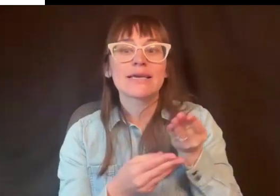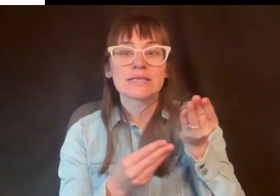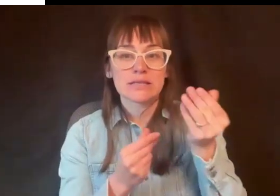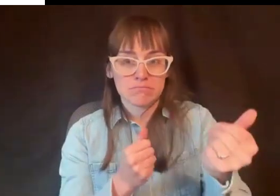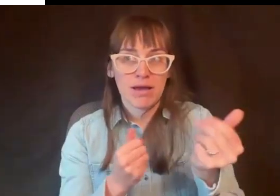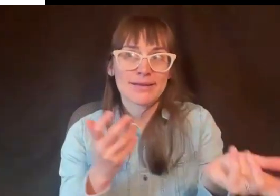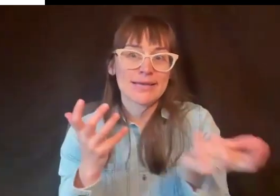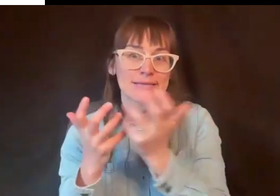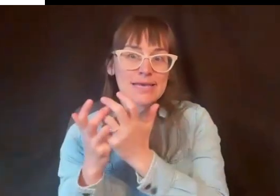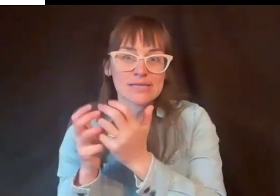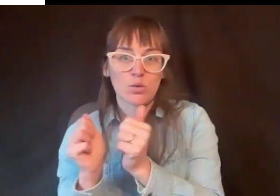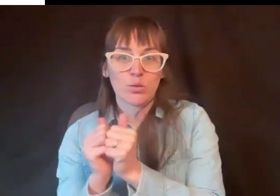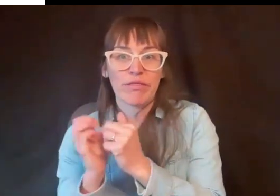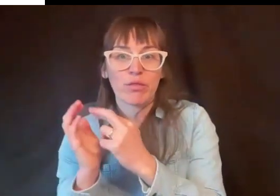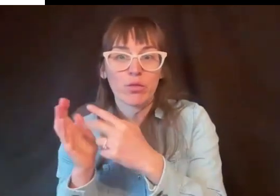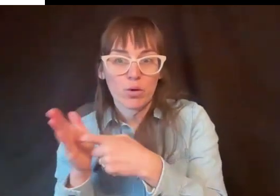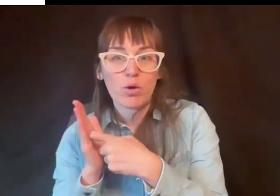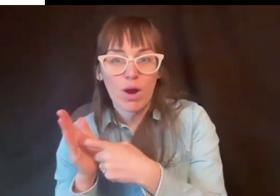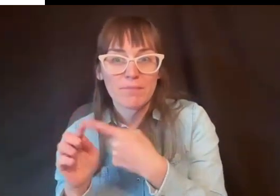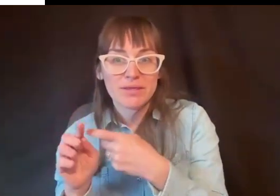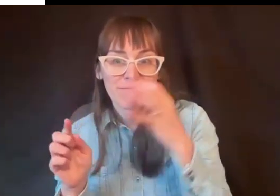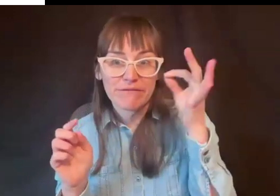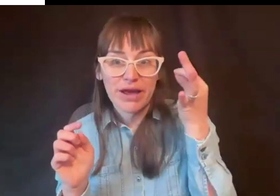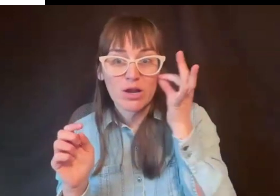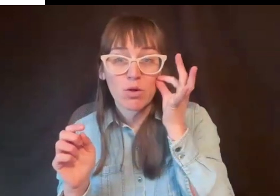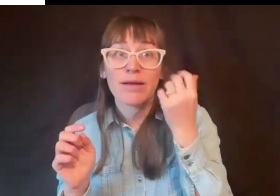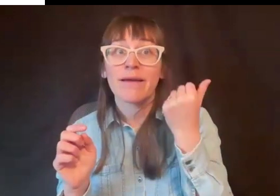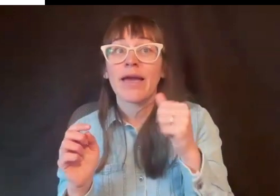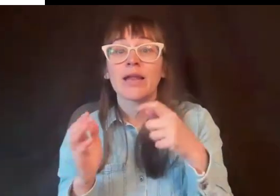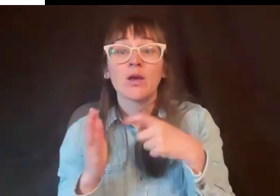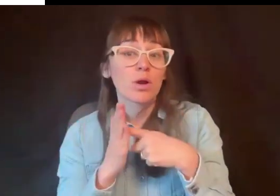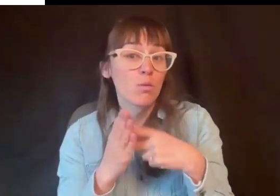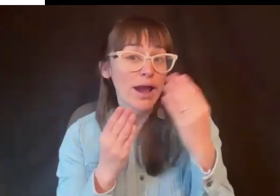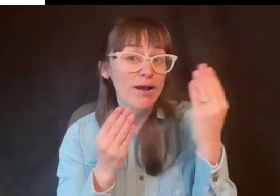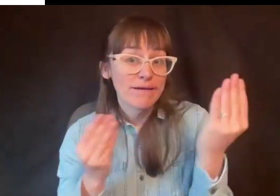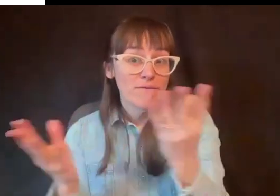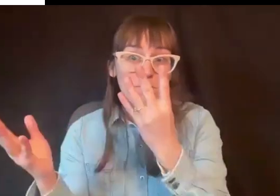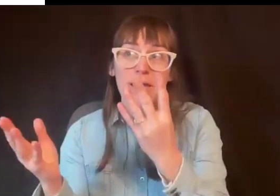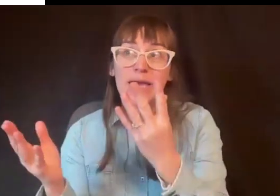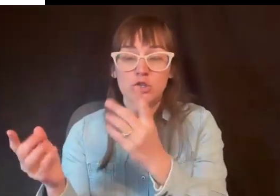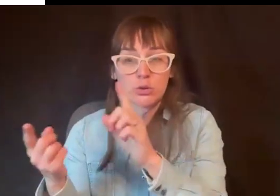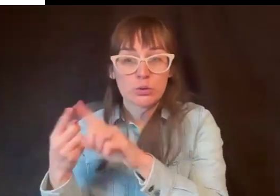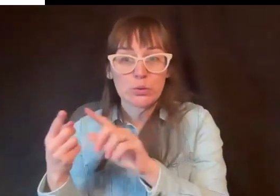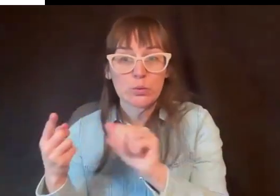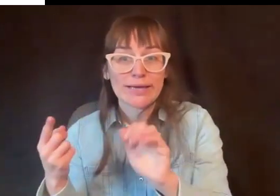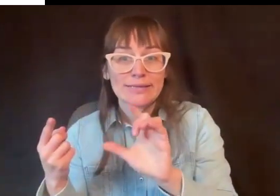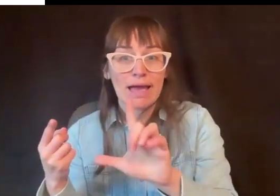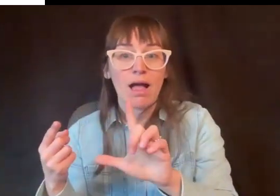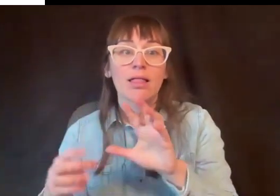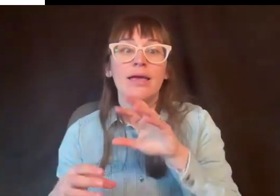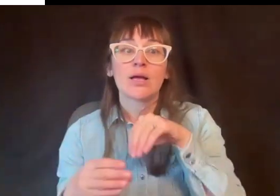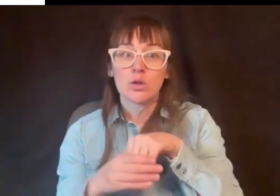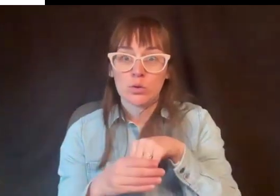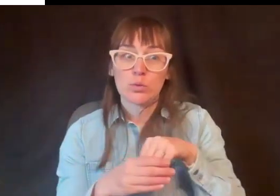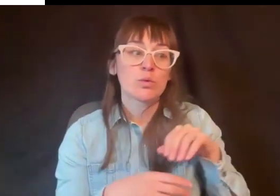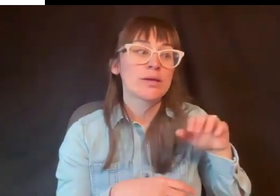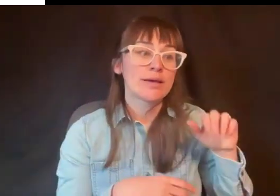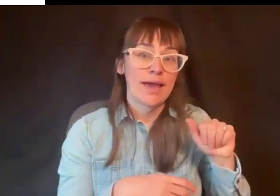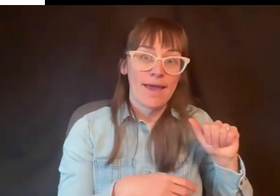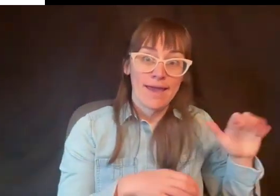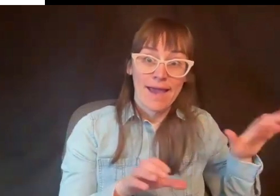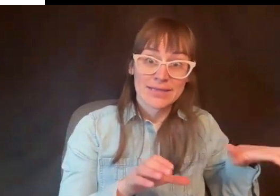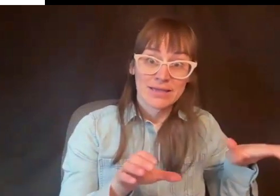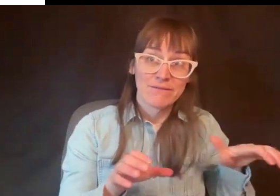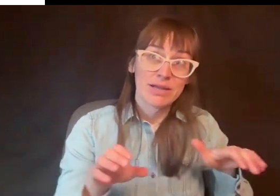federal requirements and for sharing any required information back with ACL. That includes ensuring that AAA activities are consistent with